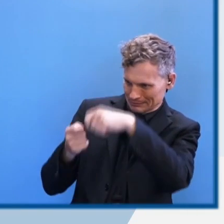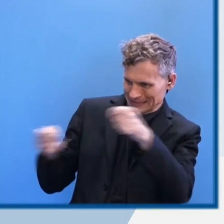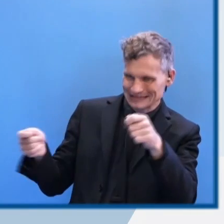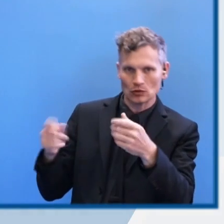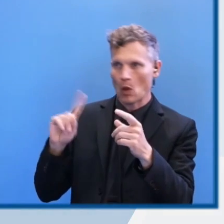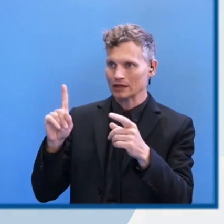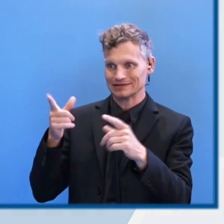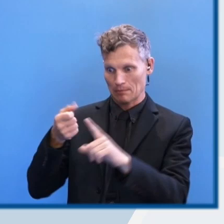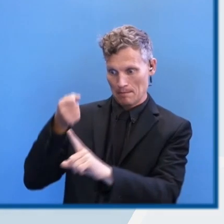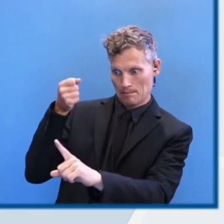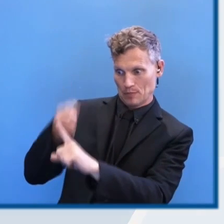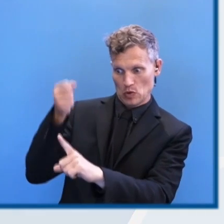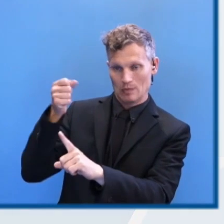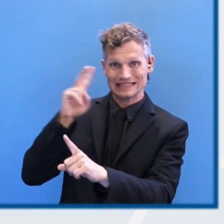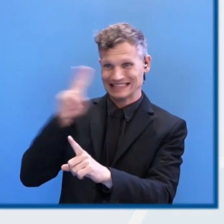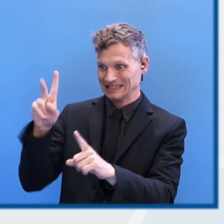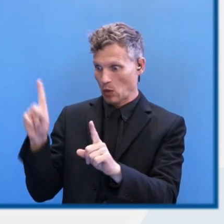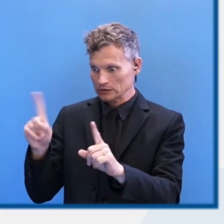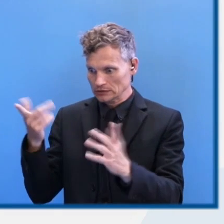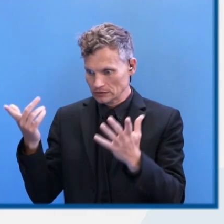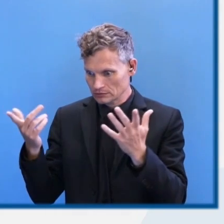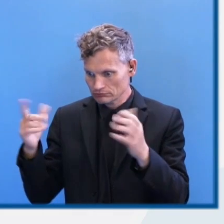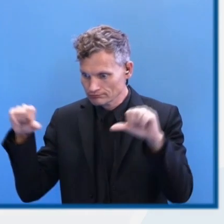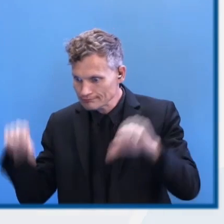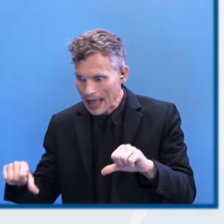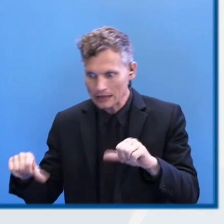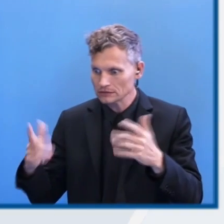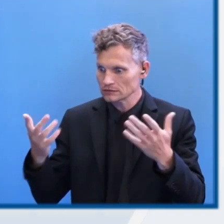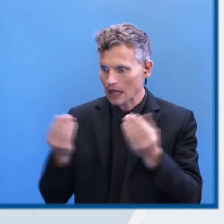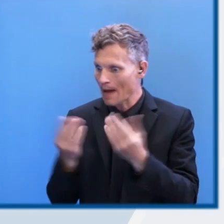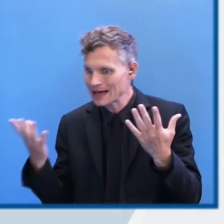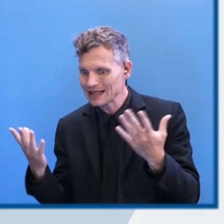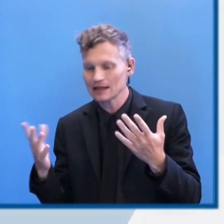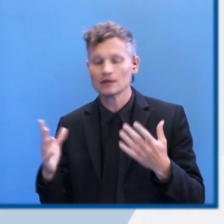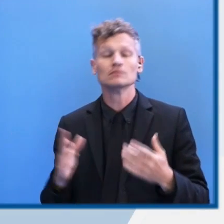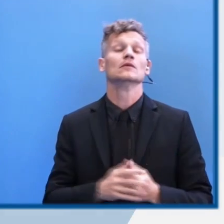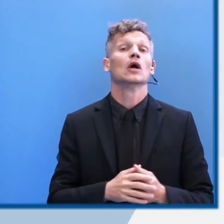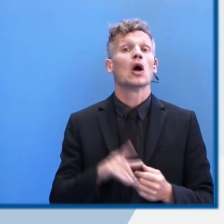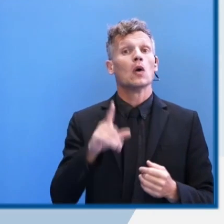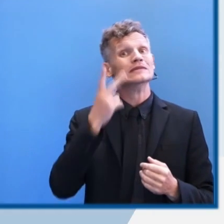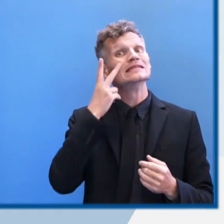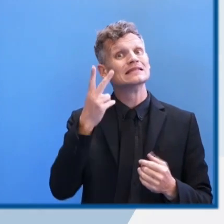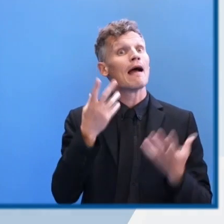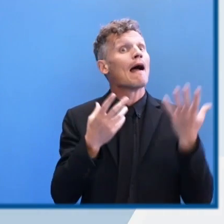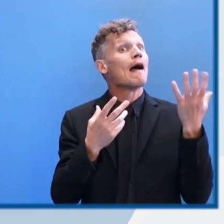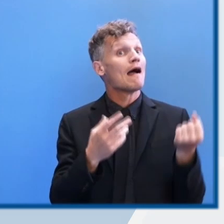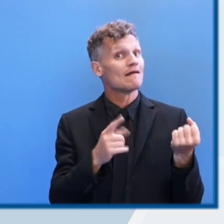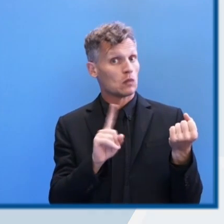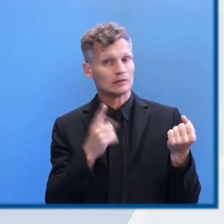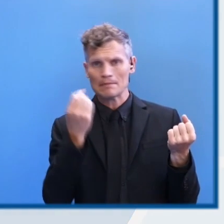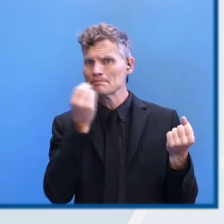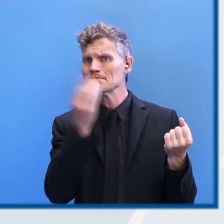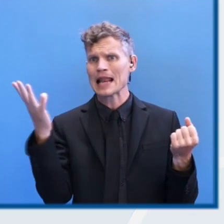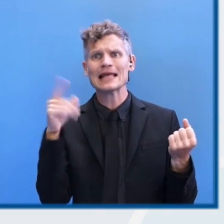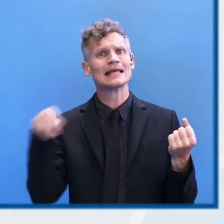actually quite a lot of efforts, and the good thing is that many people have recognized that there is a need to do